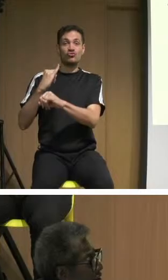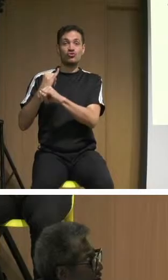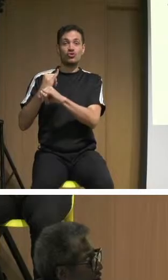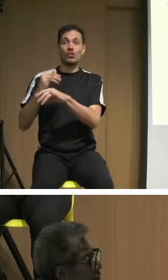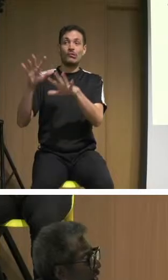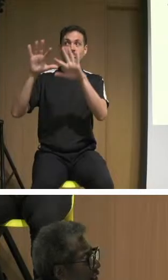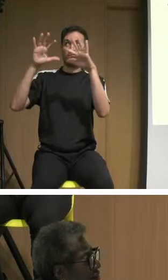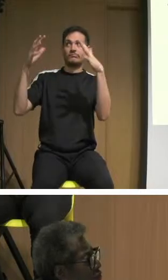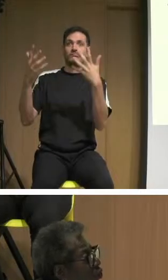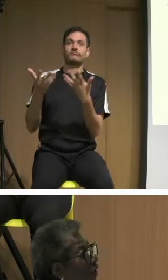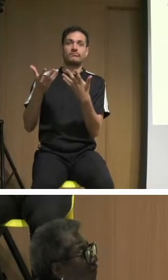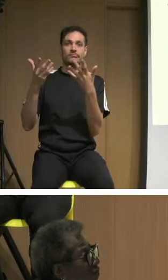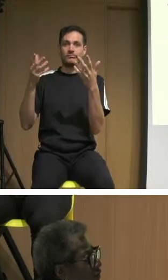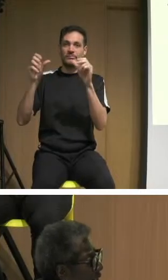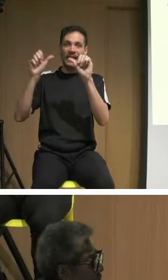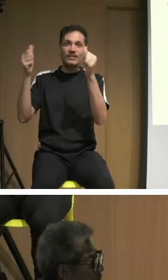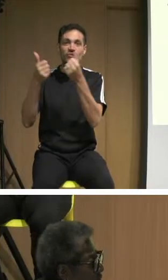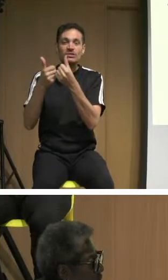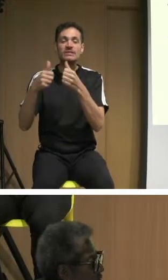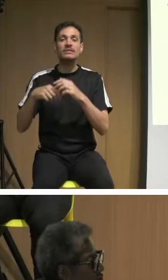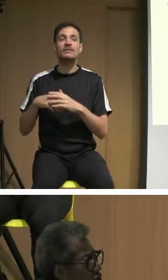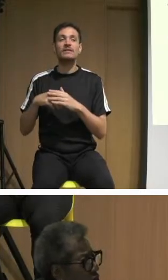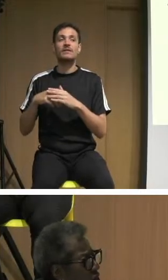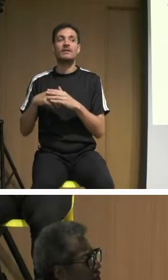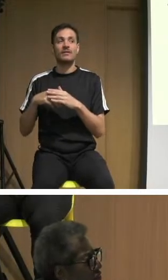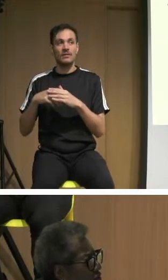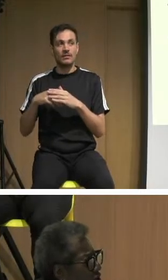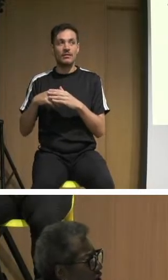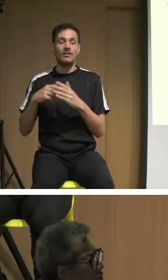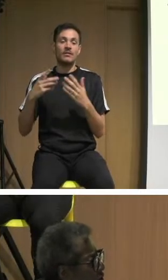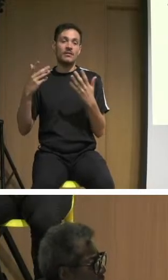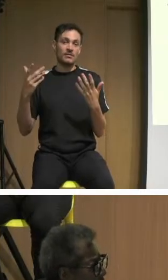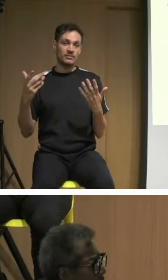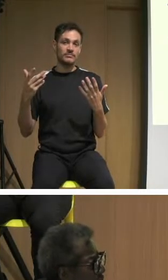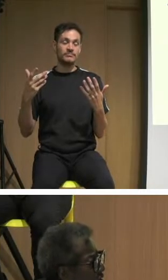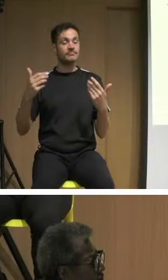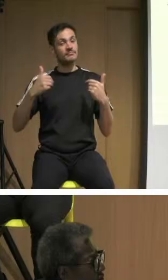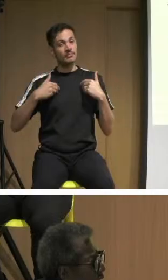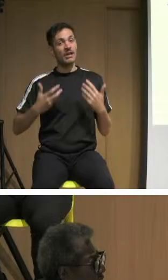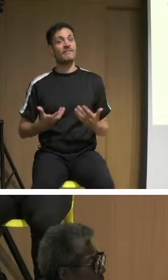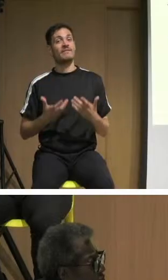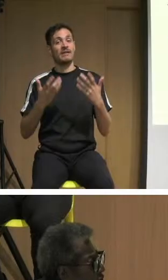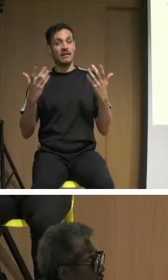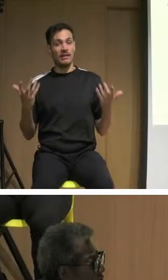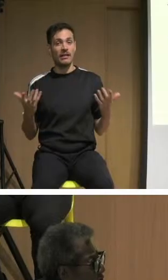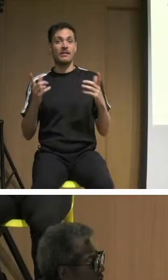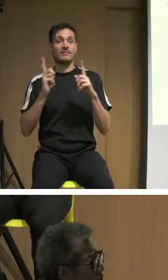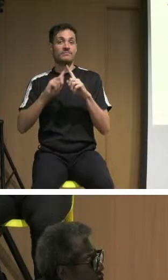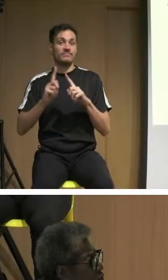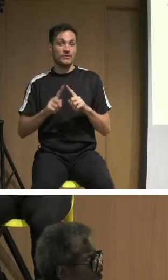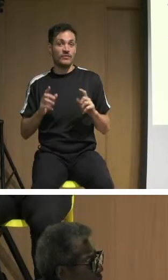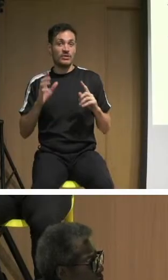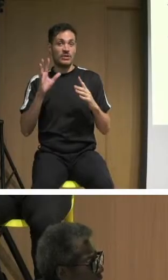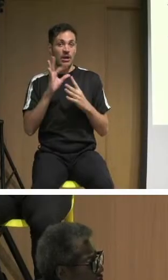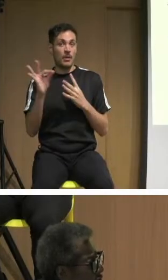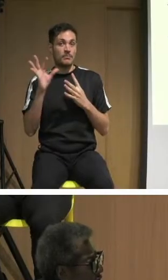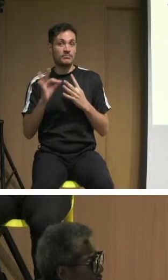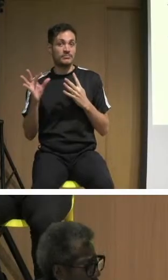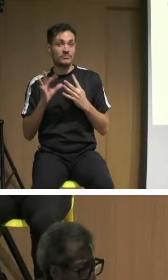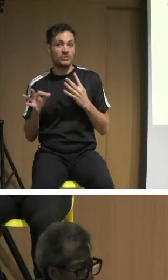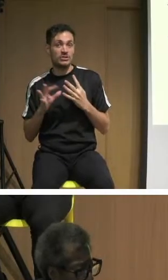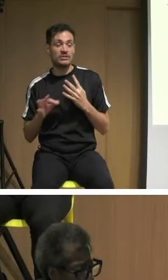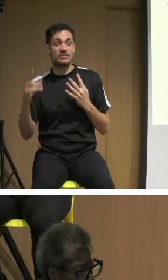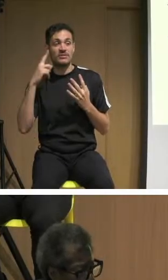entity that reinvests. So there are lots of options for